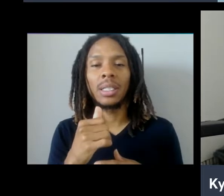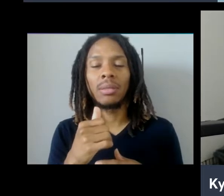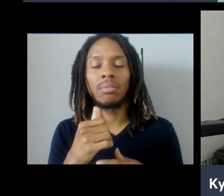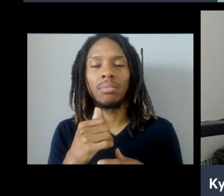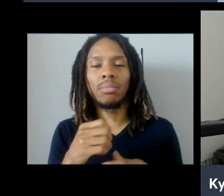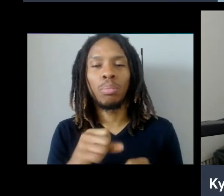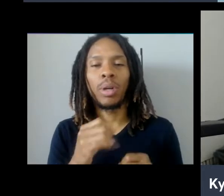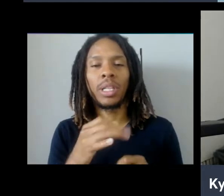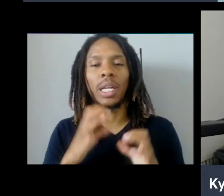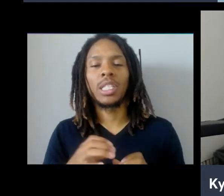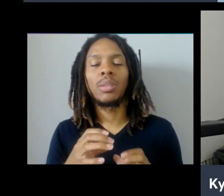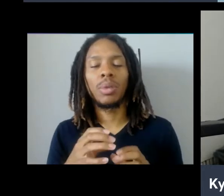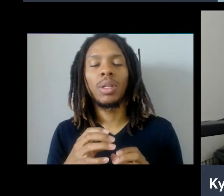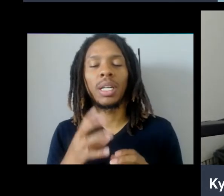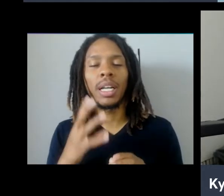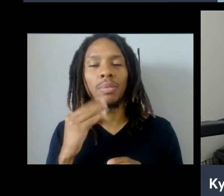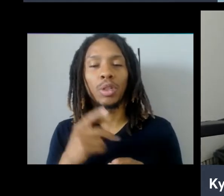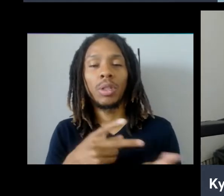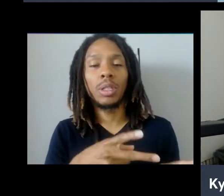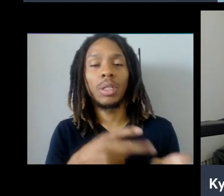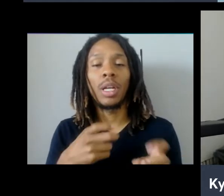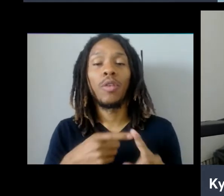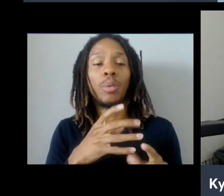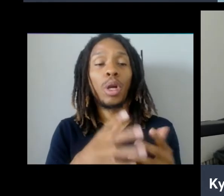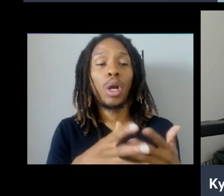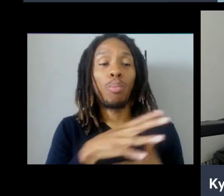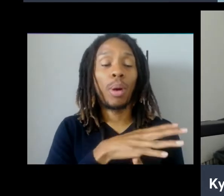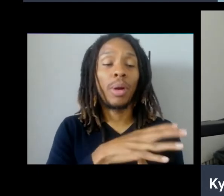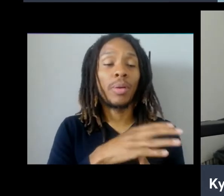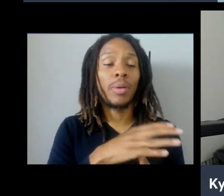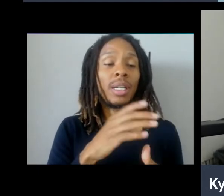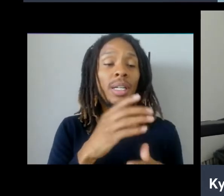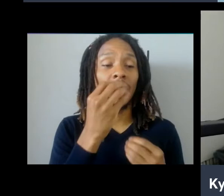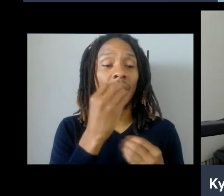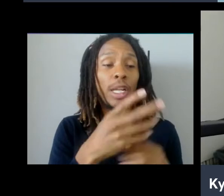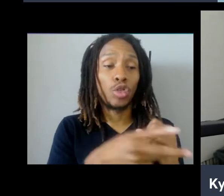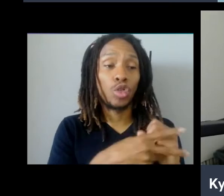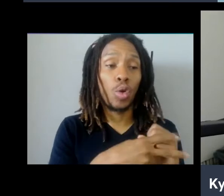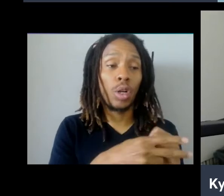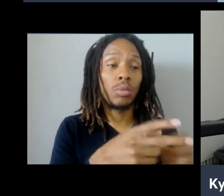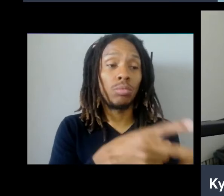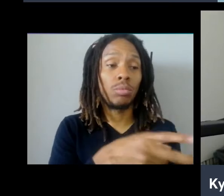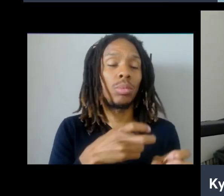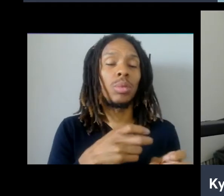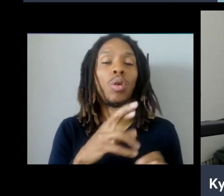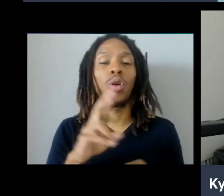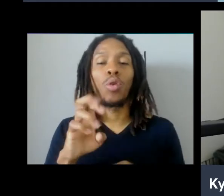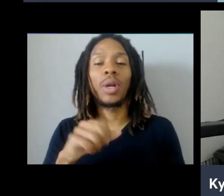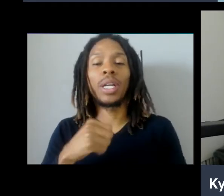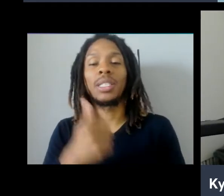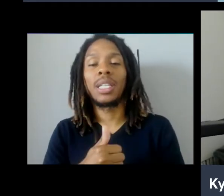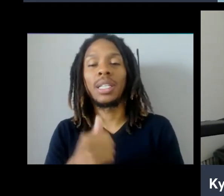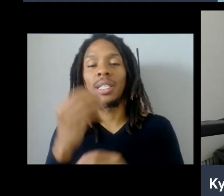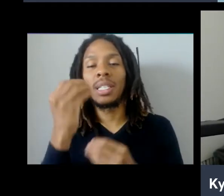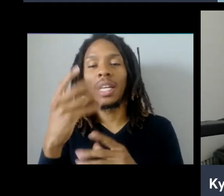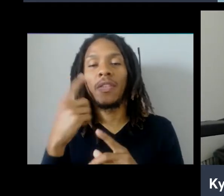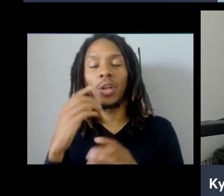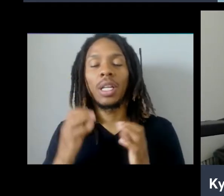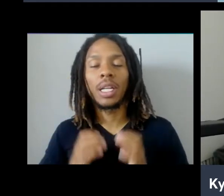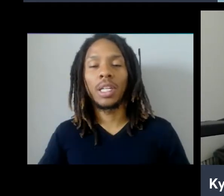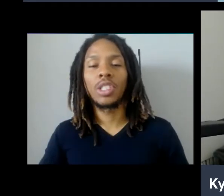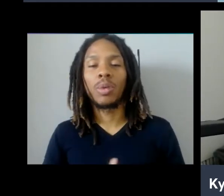retrieved either from your primary data store, or you essentially sort of reset the data for the customer.